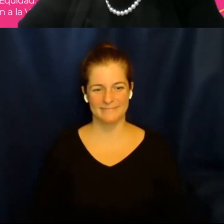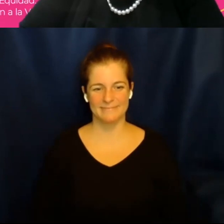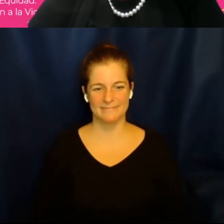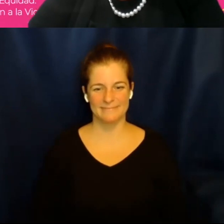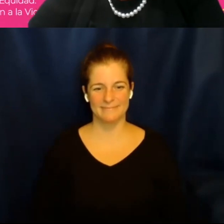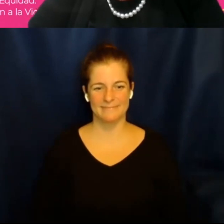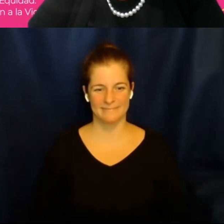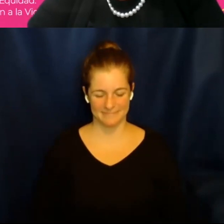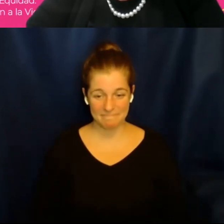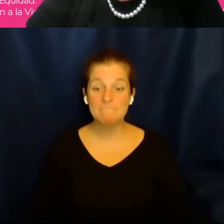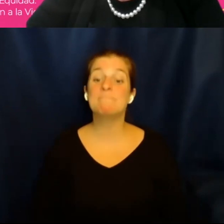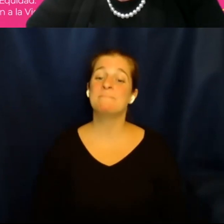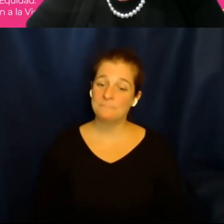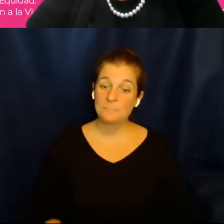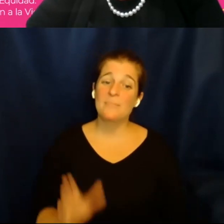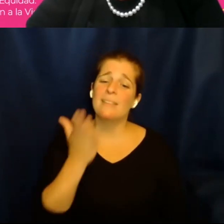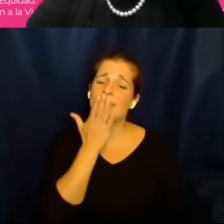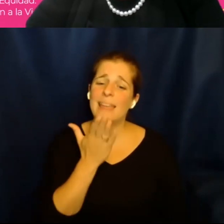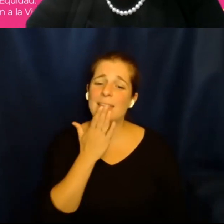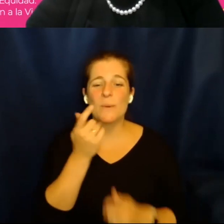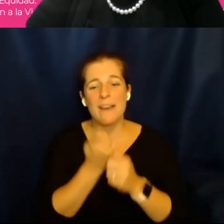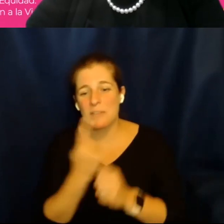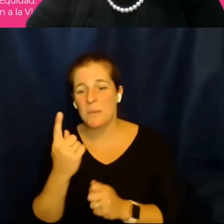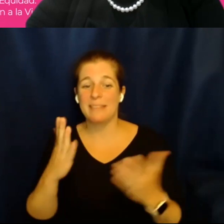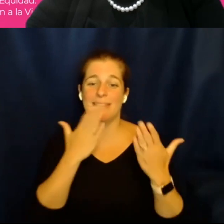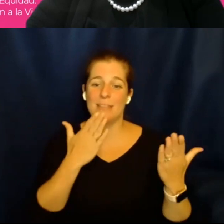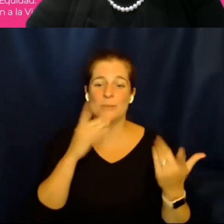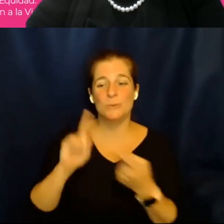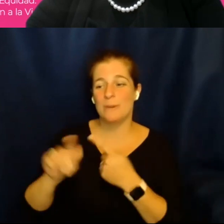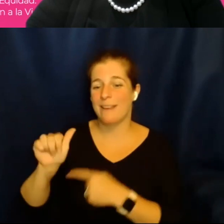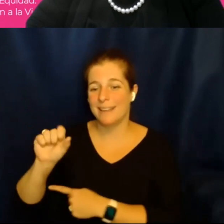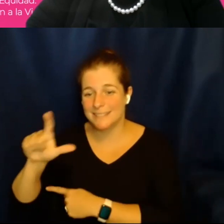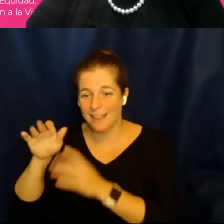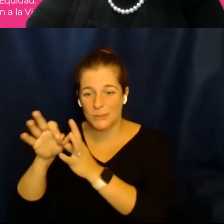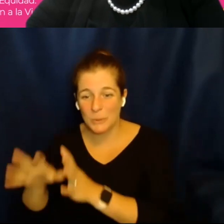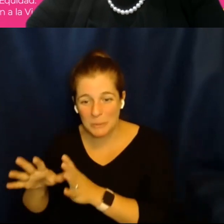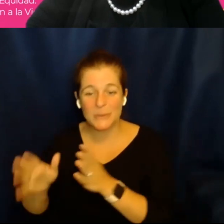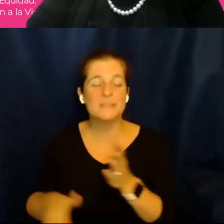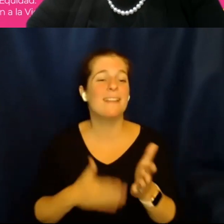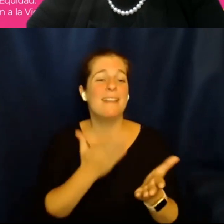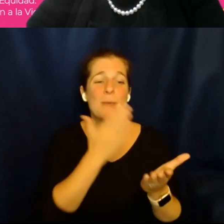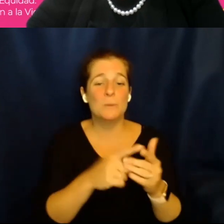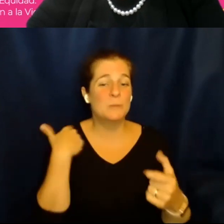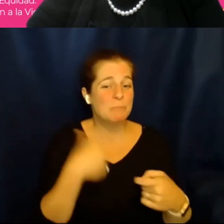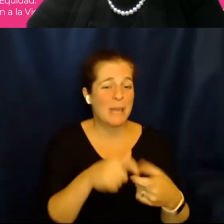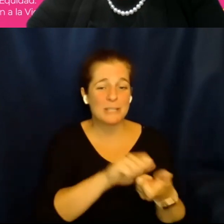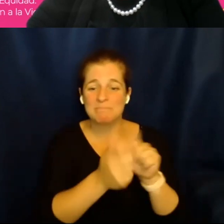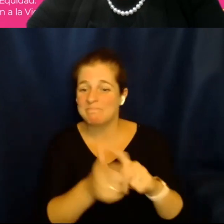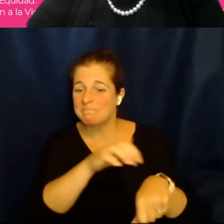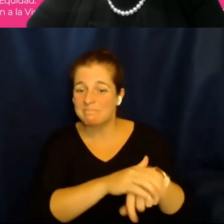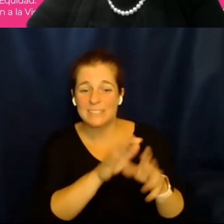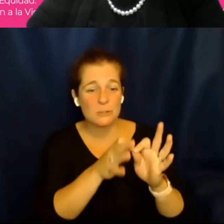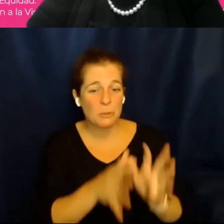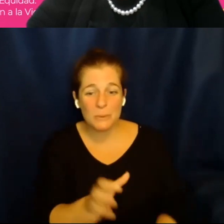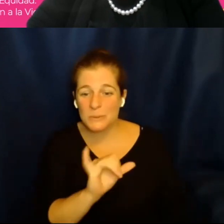So thank you, everyone. Thanks to our ASL interpreters. Thank you to our Spanish interpreters, Jose and Ashley, and all